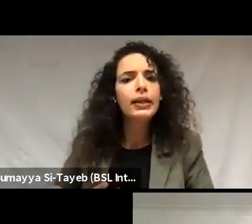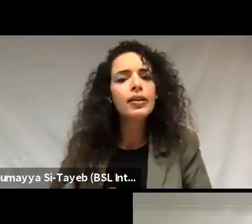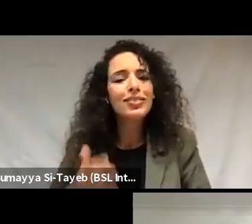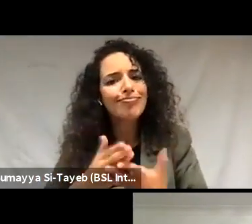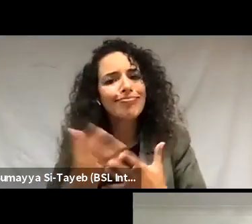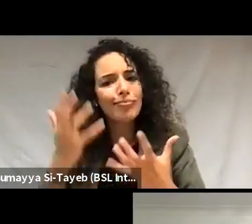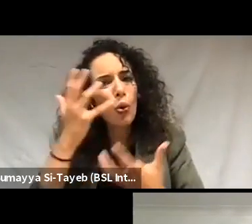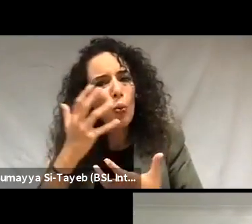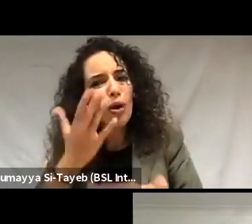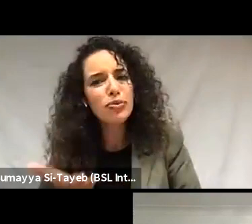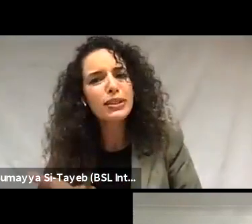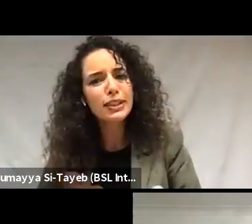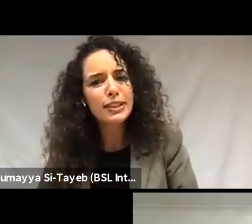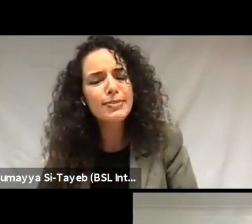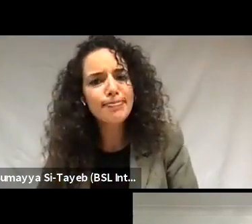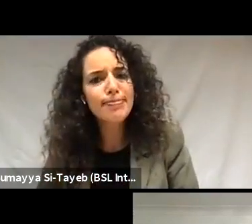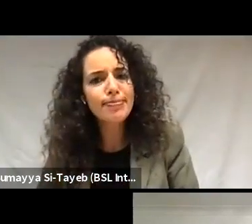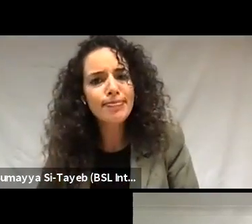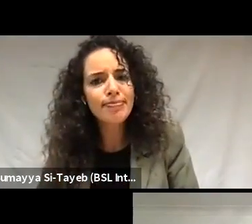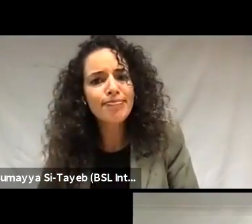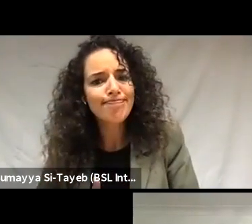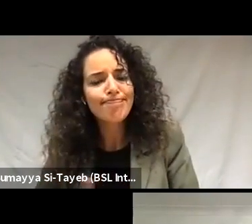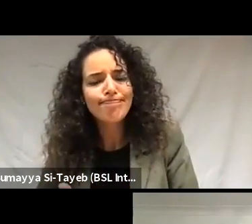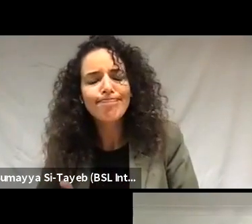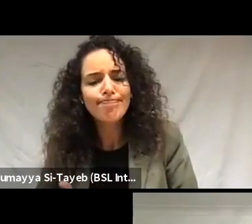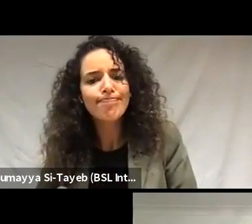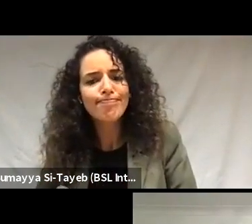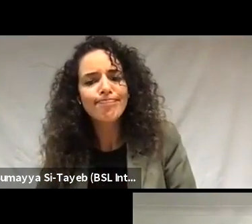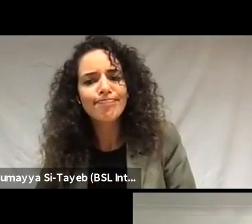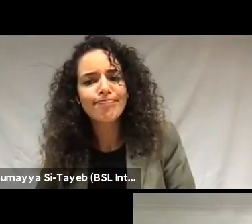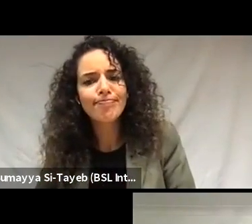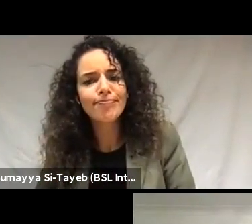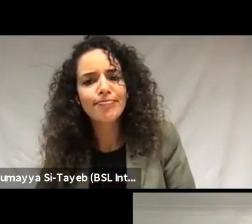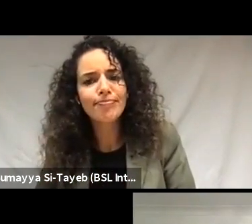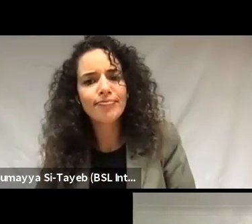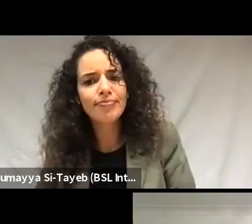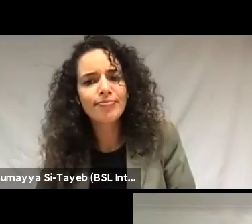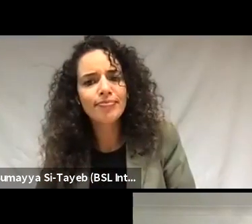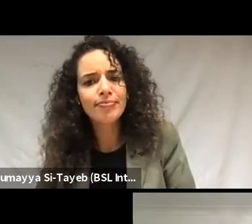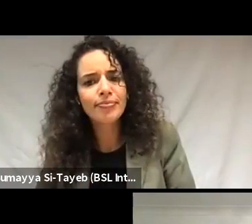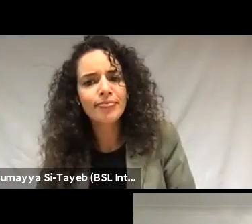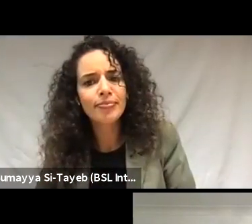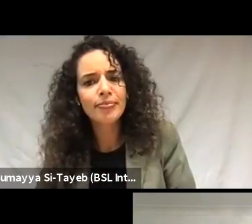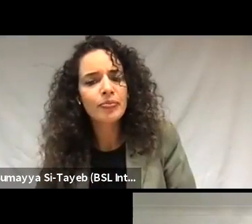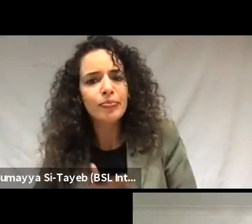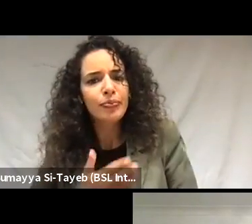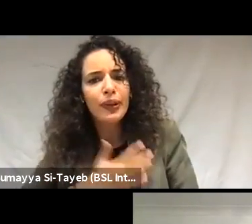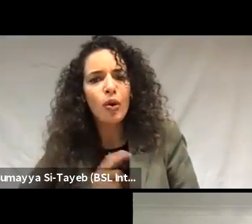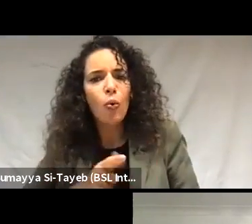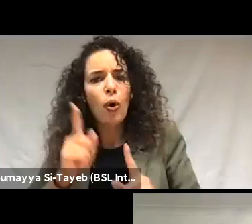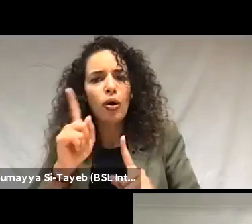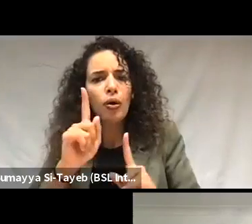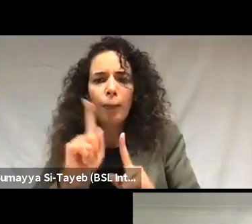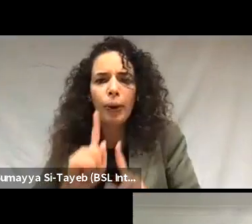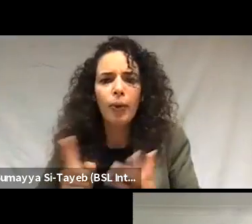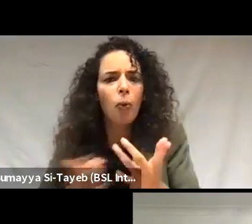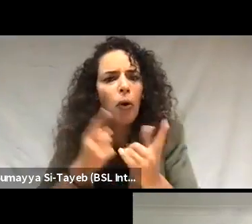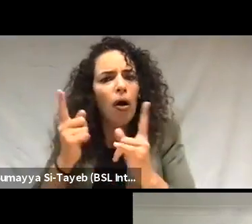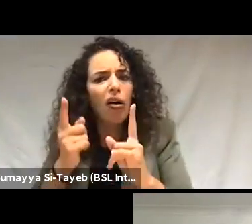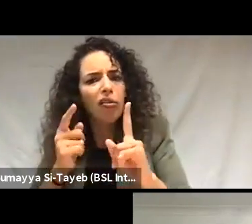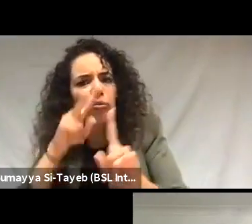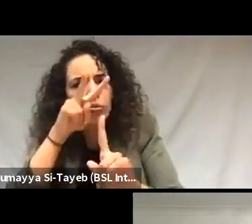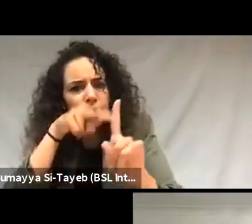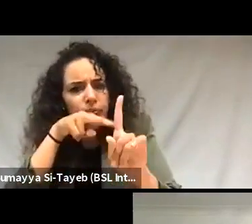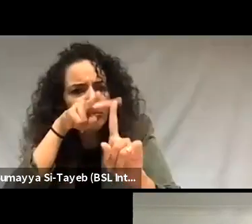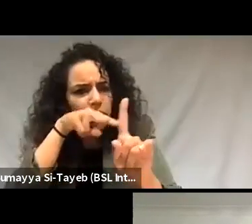and unduly concerned about having every move watched, and worried